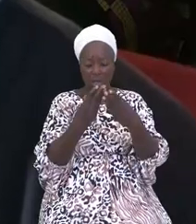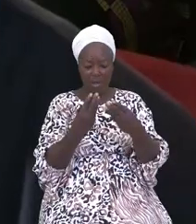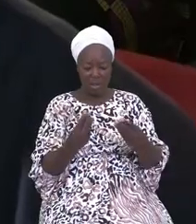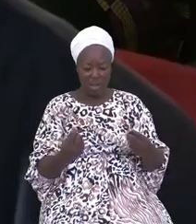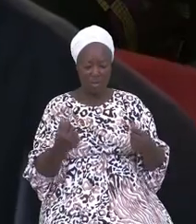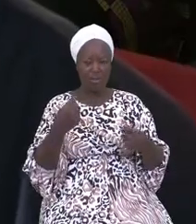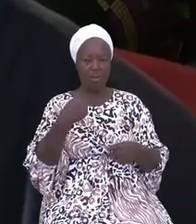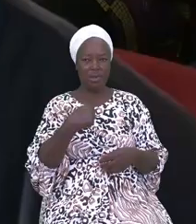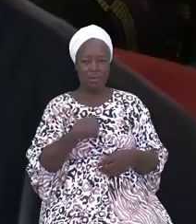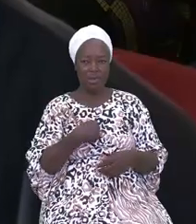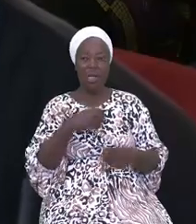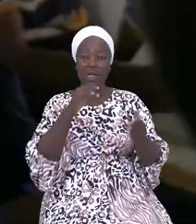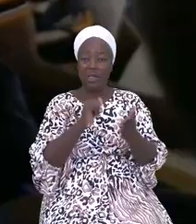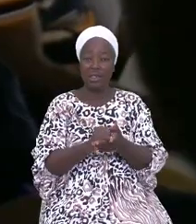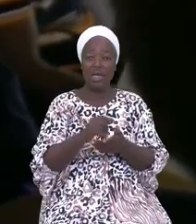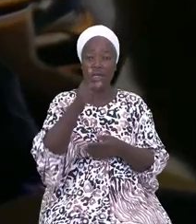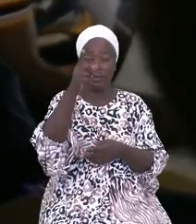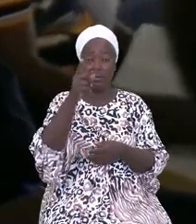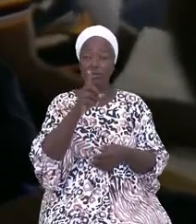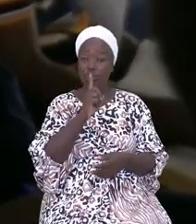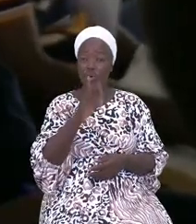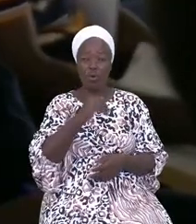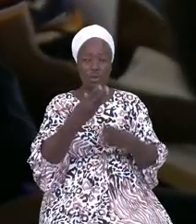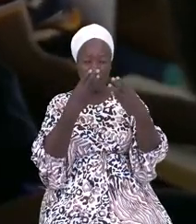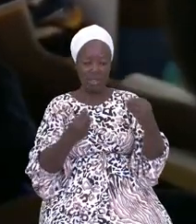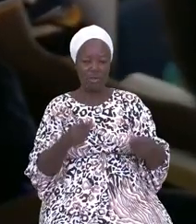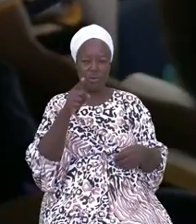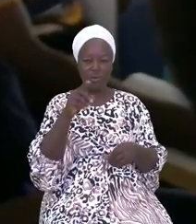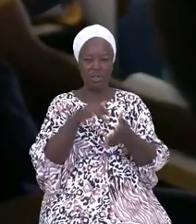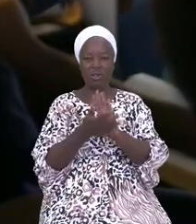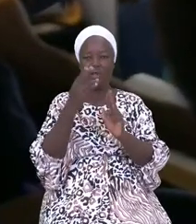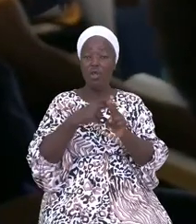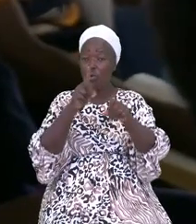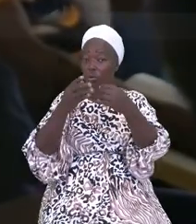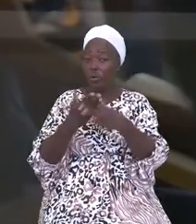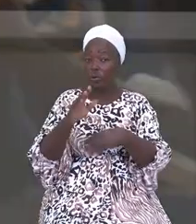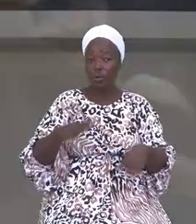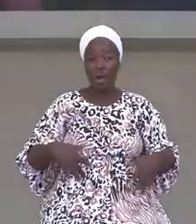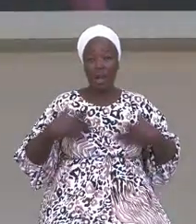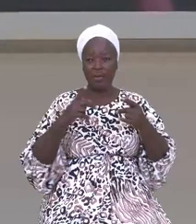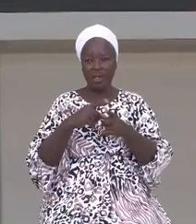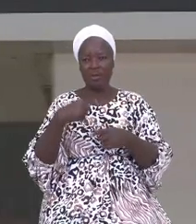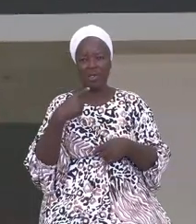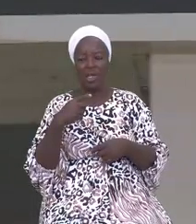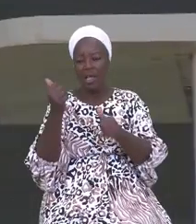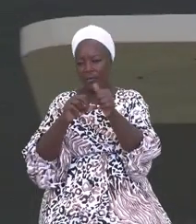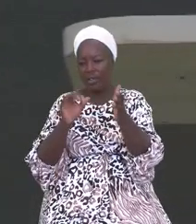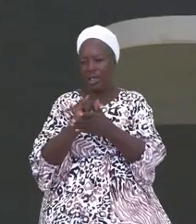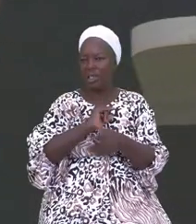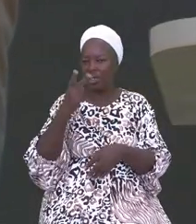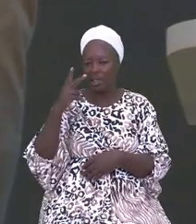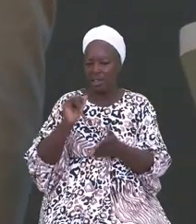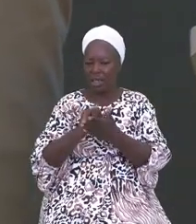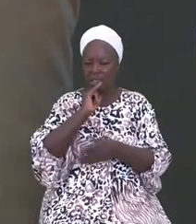That fact will settle you. You go through life, you say, everything I see, that's the work of